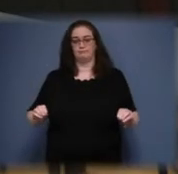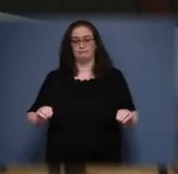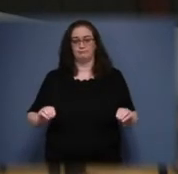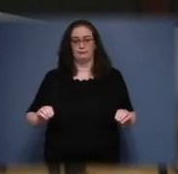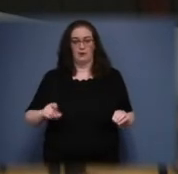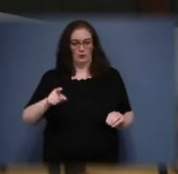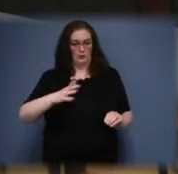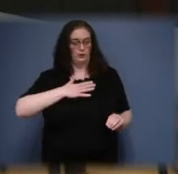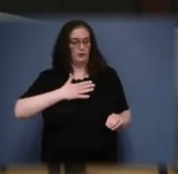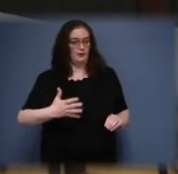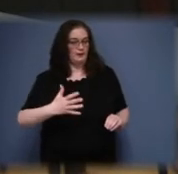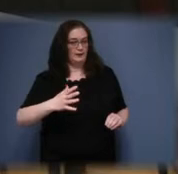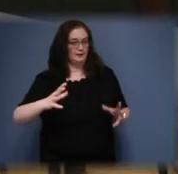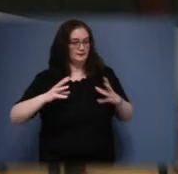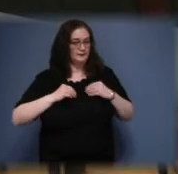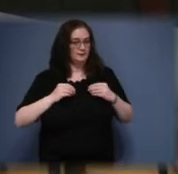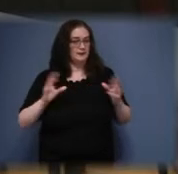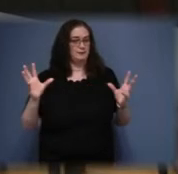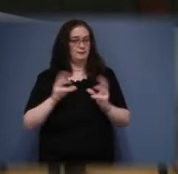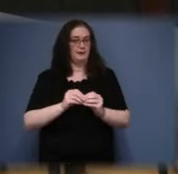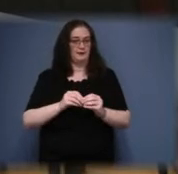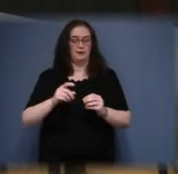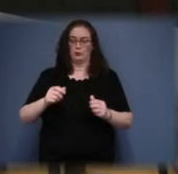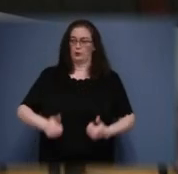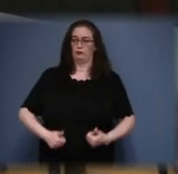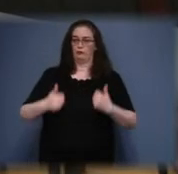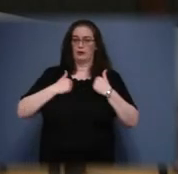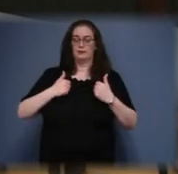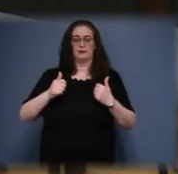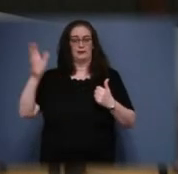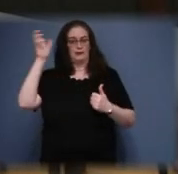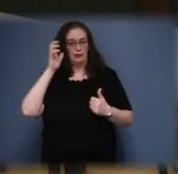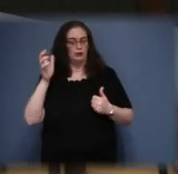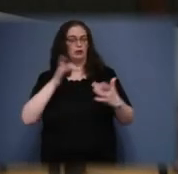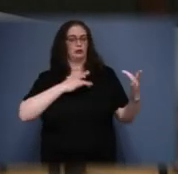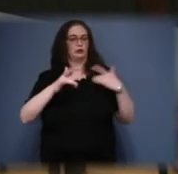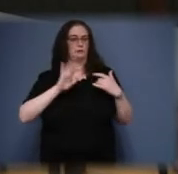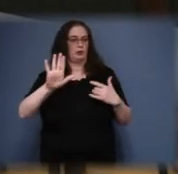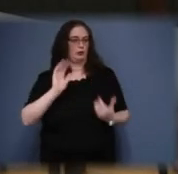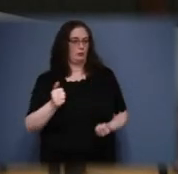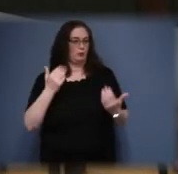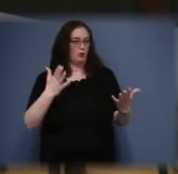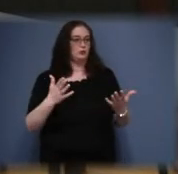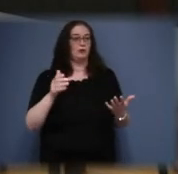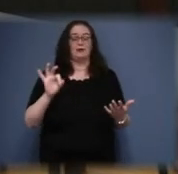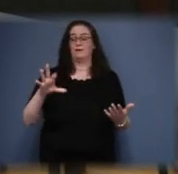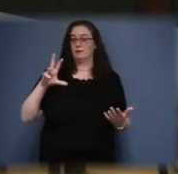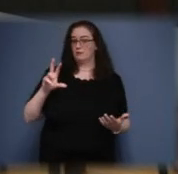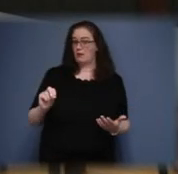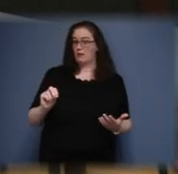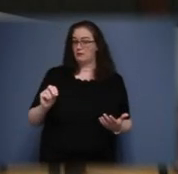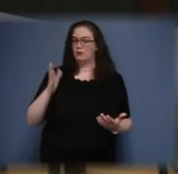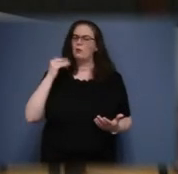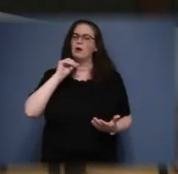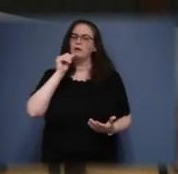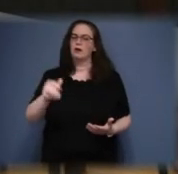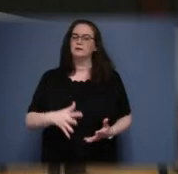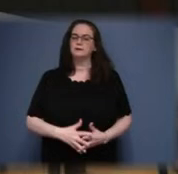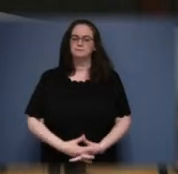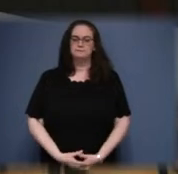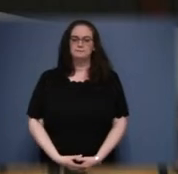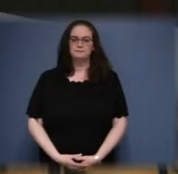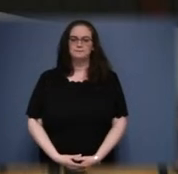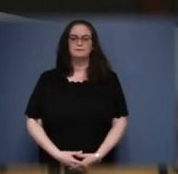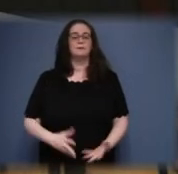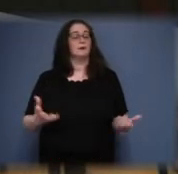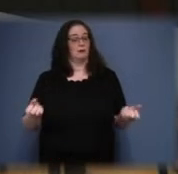Will you accept a meeting to hear resident and constituent concerns about your proposal? And if not, why not?